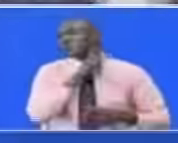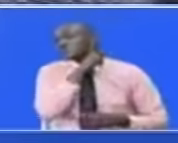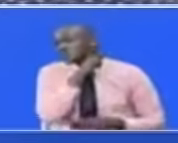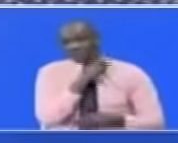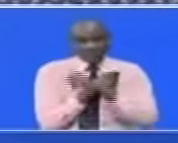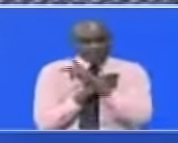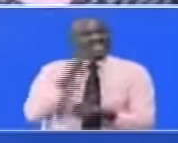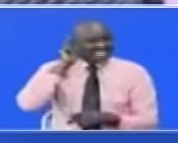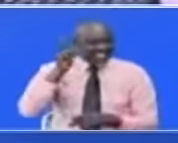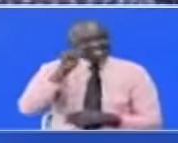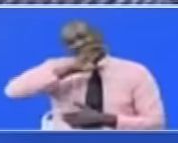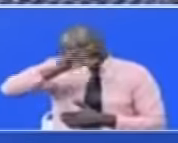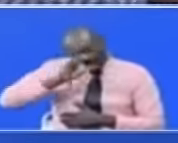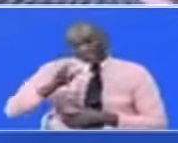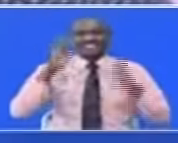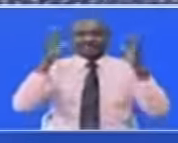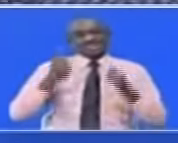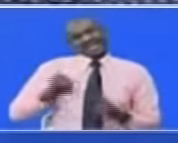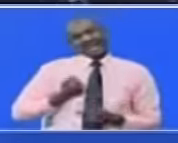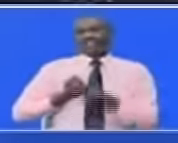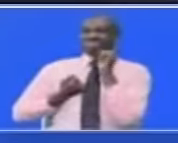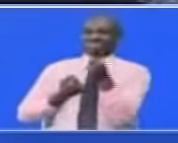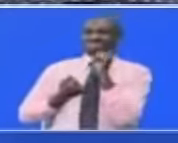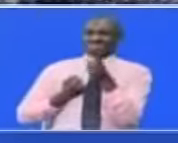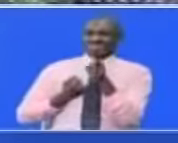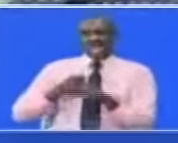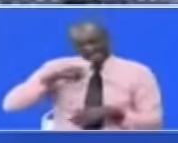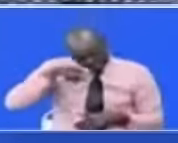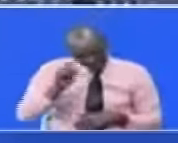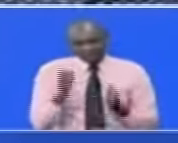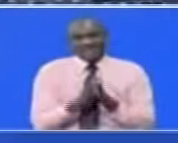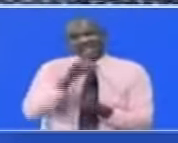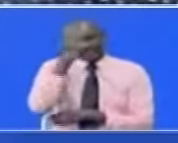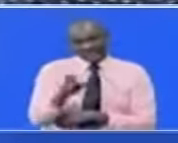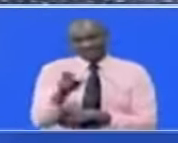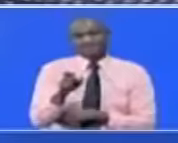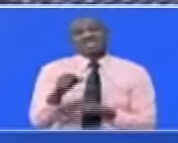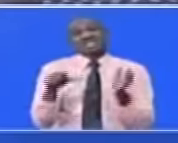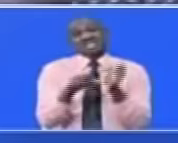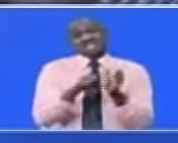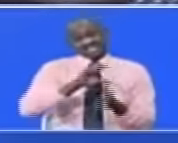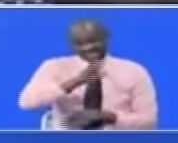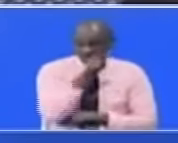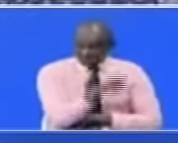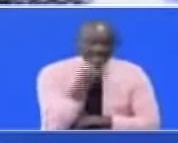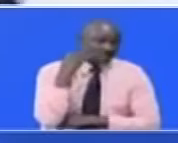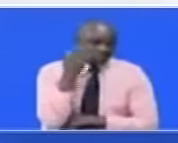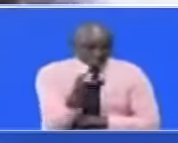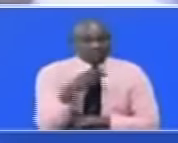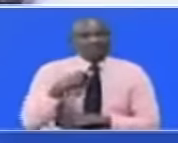Kisii County is celebrating their girl, Felistus Onduso, who sat her exams in Gilgil and ran away with a harvest